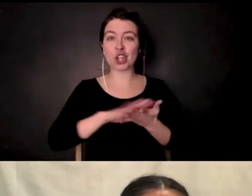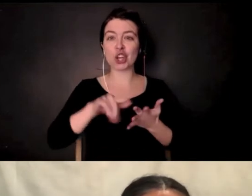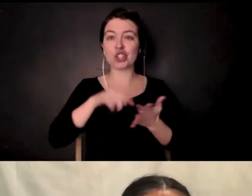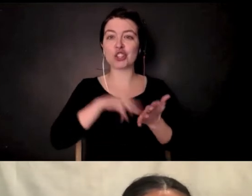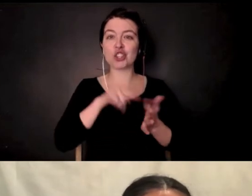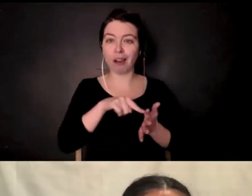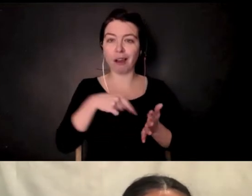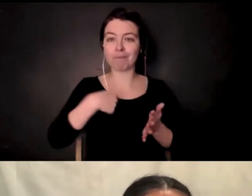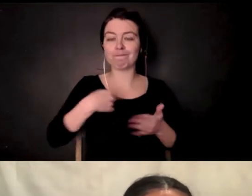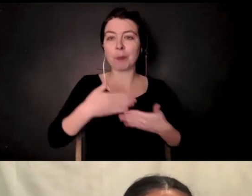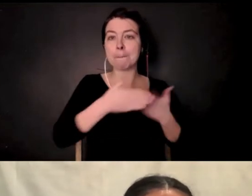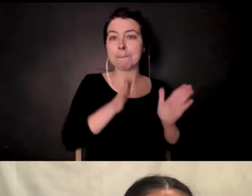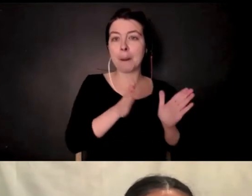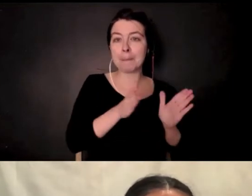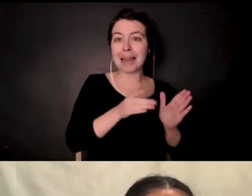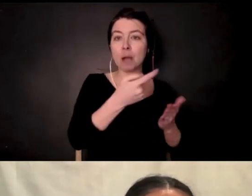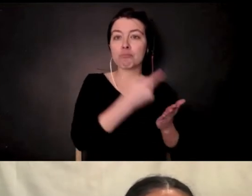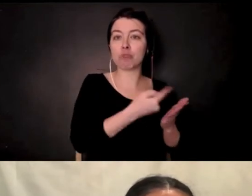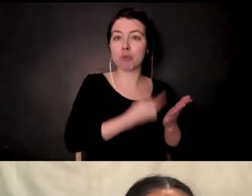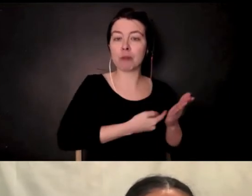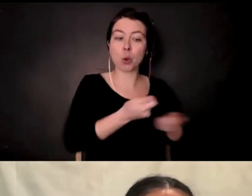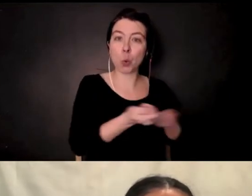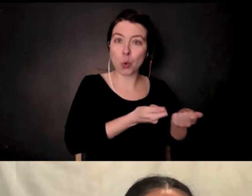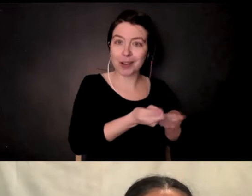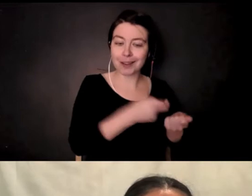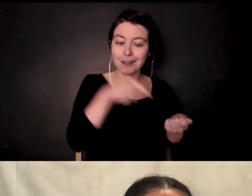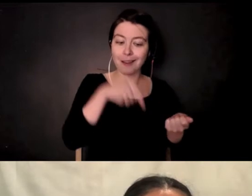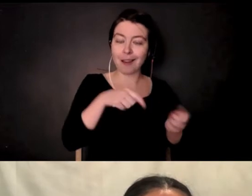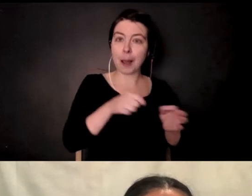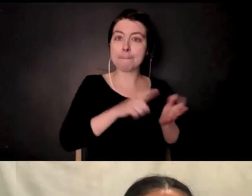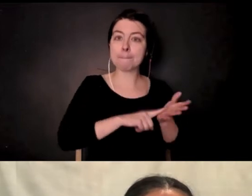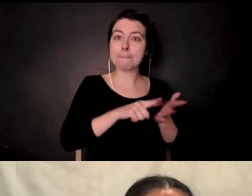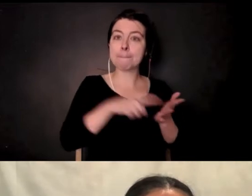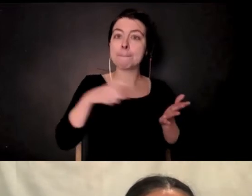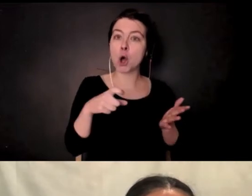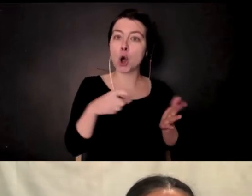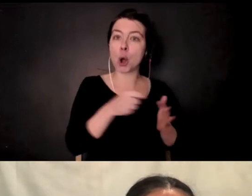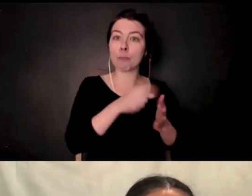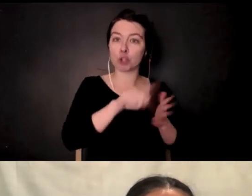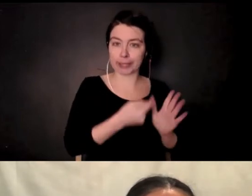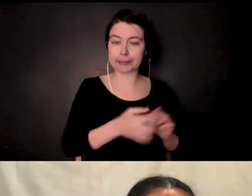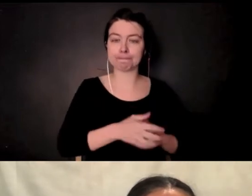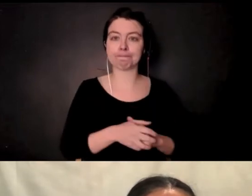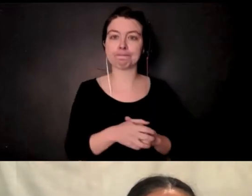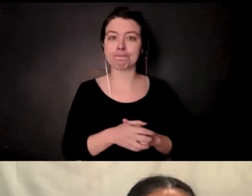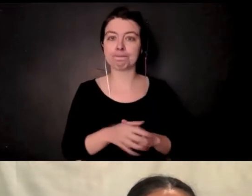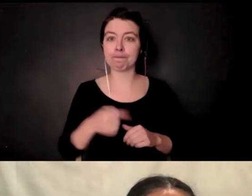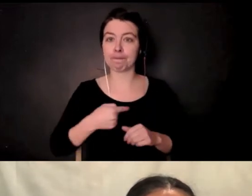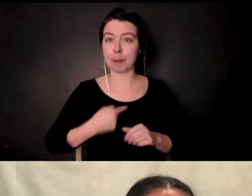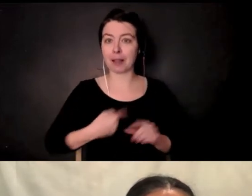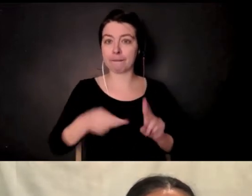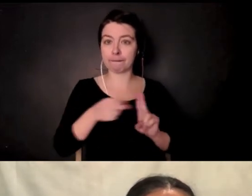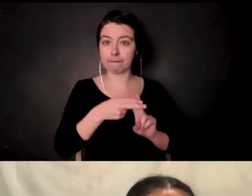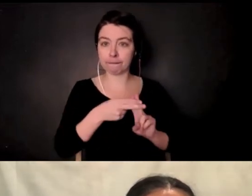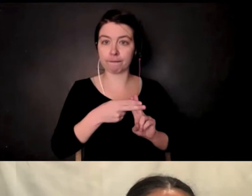at Bloc Projects. My pronouns are she and her. And a little visual description of